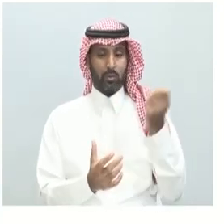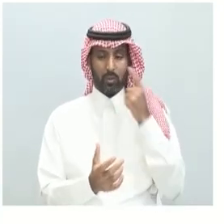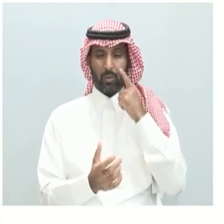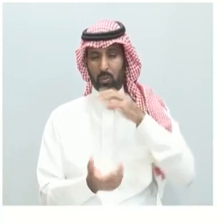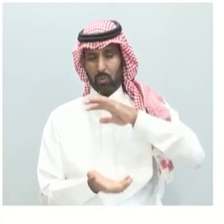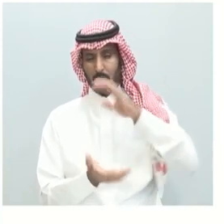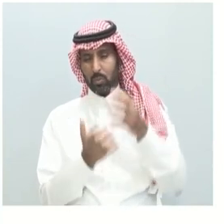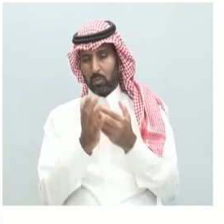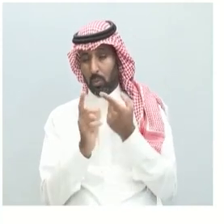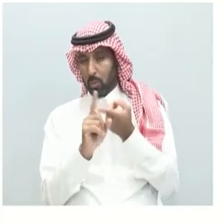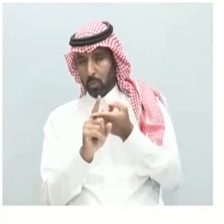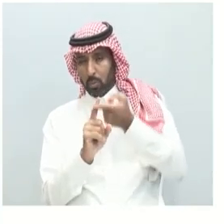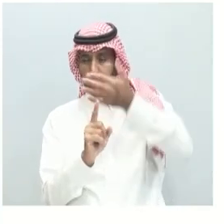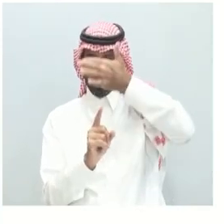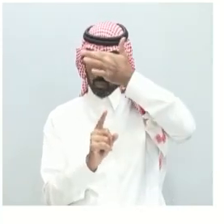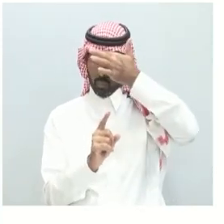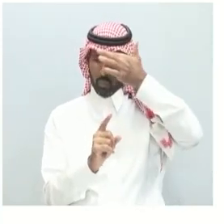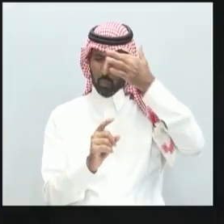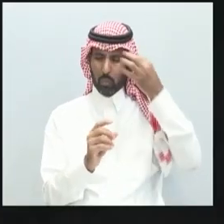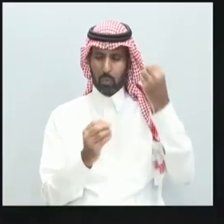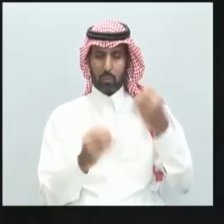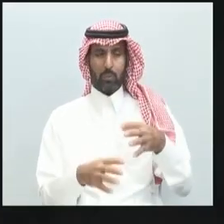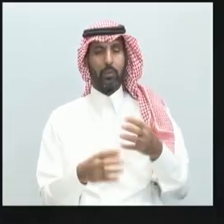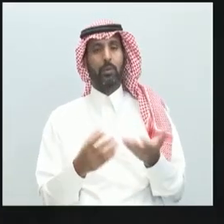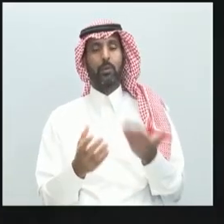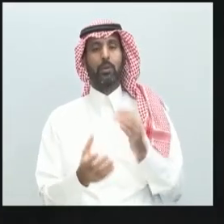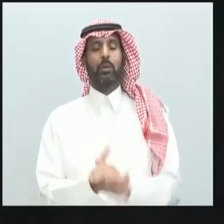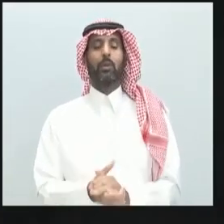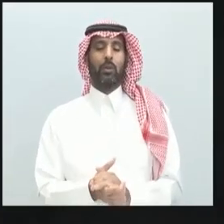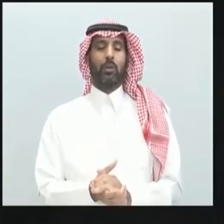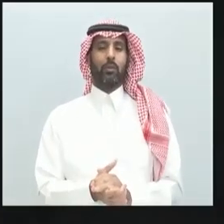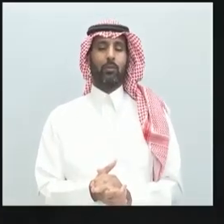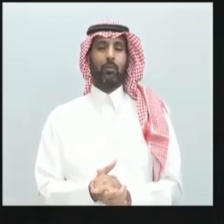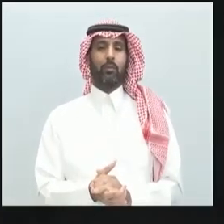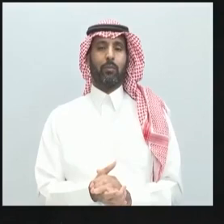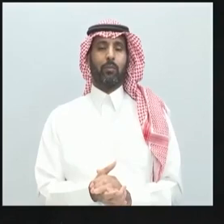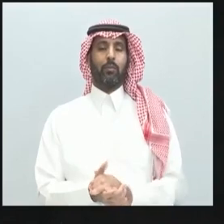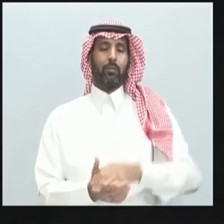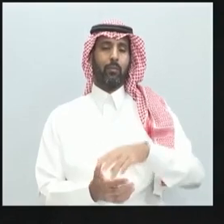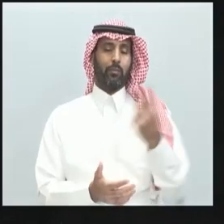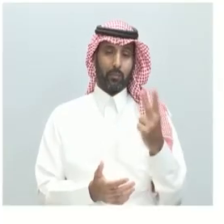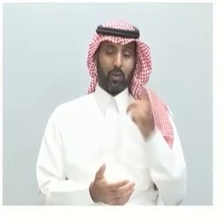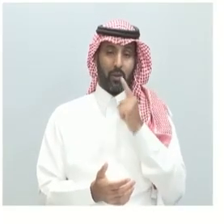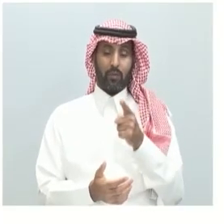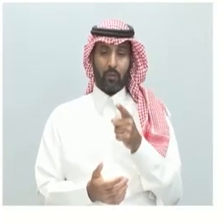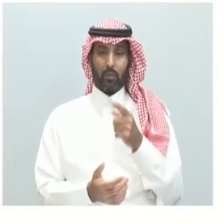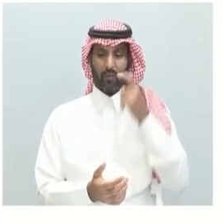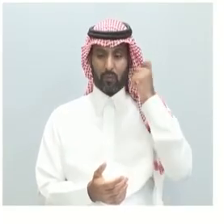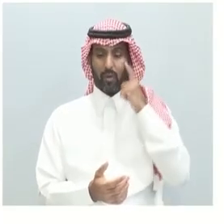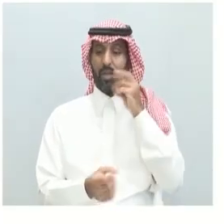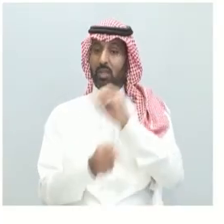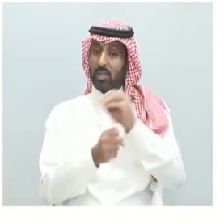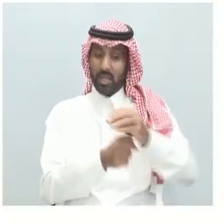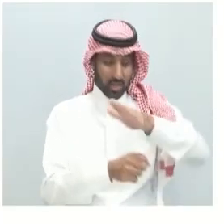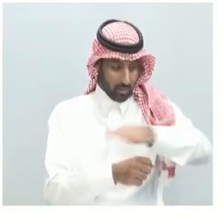Global warming will get worse. Of course, you can answer it as you wish. Number two, if we teach young